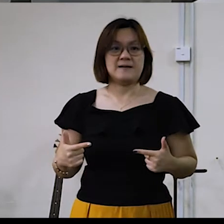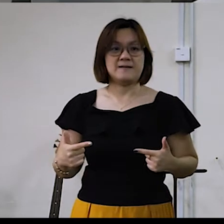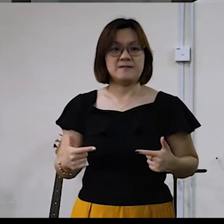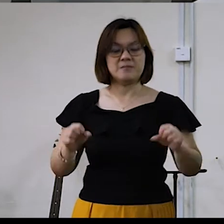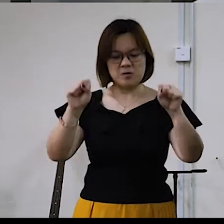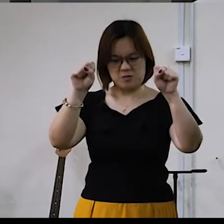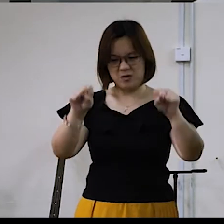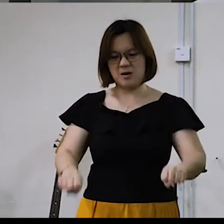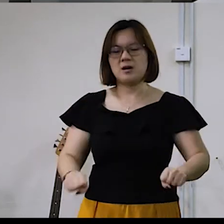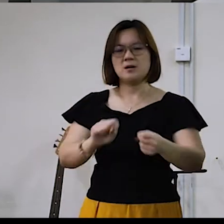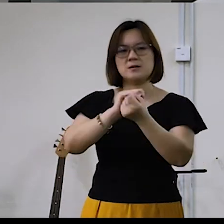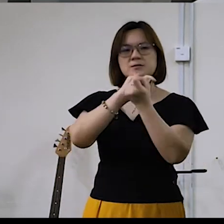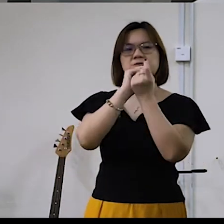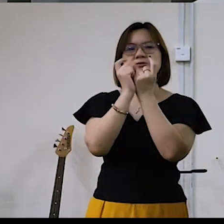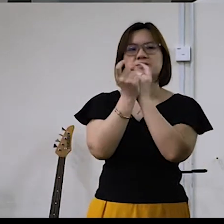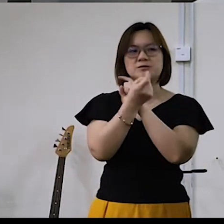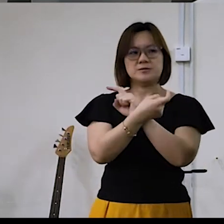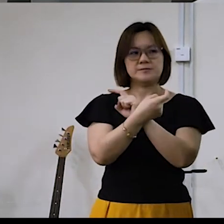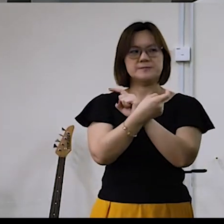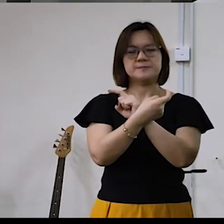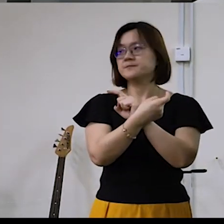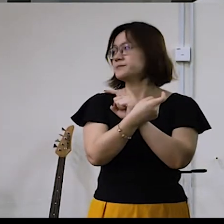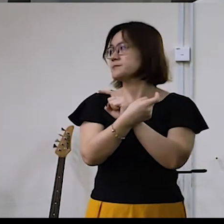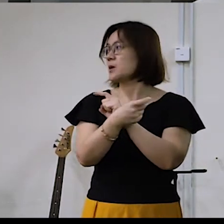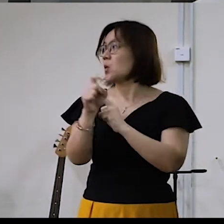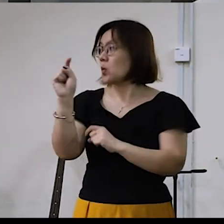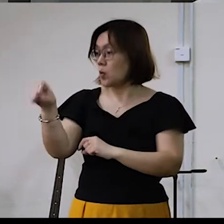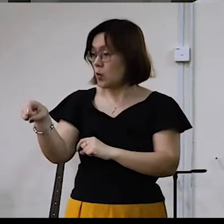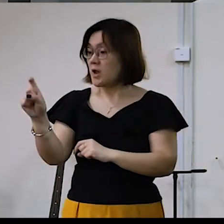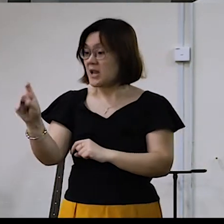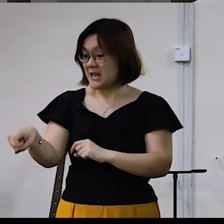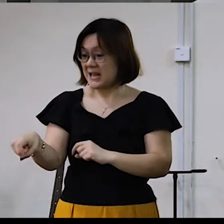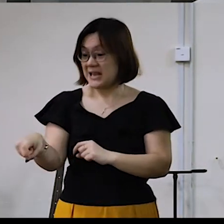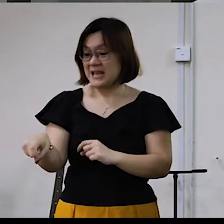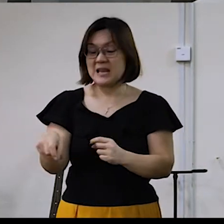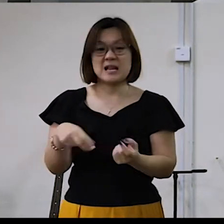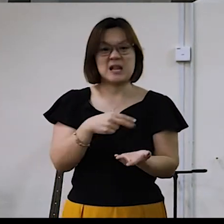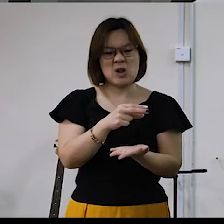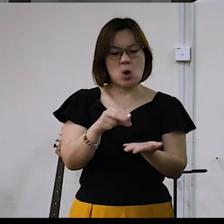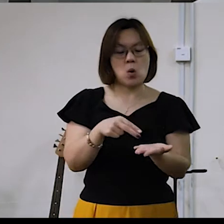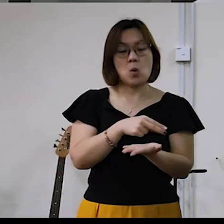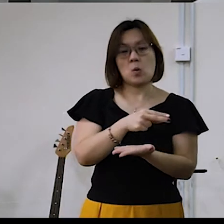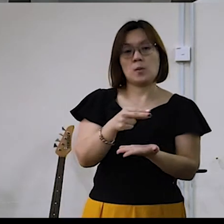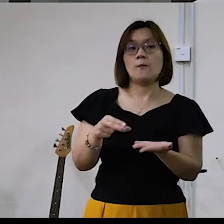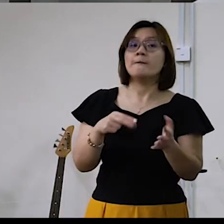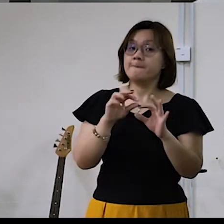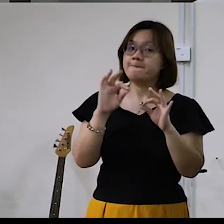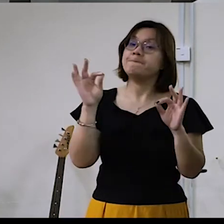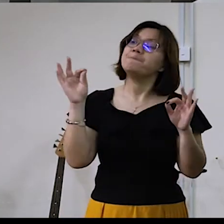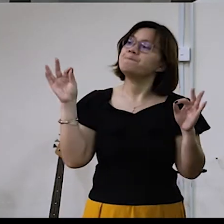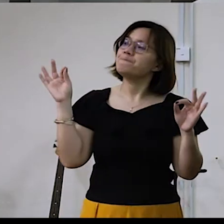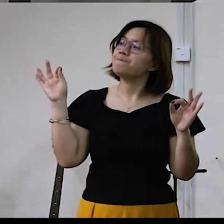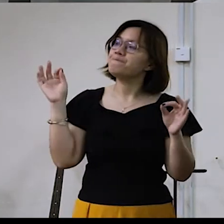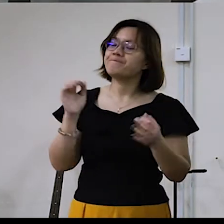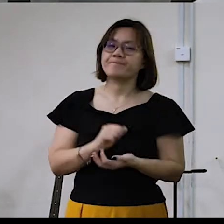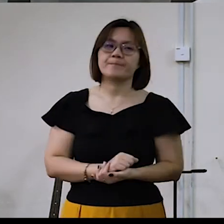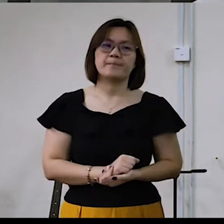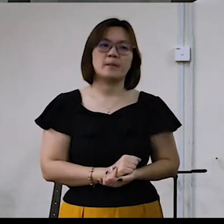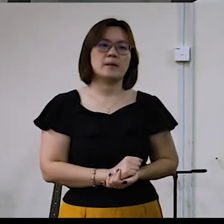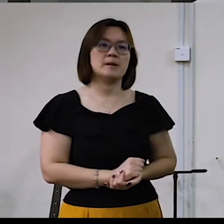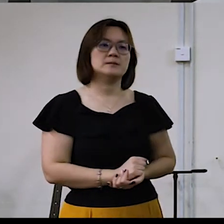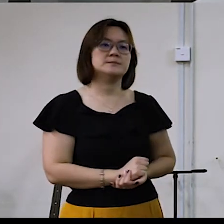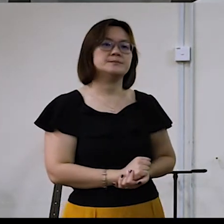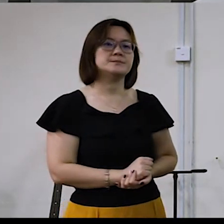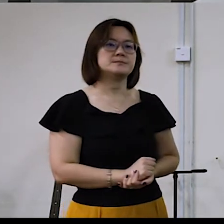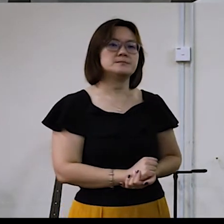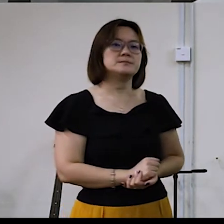You try to stop smoking. You try to stop having sex with people. Without the Holy Spirit, you will not succeed.